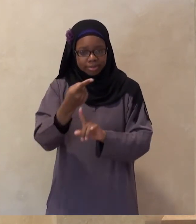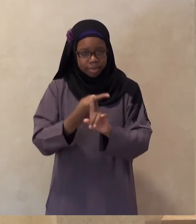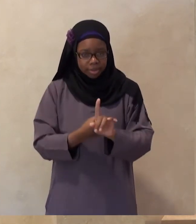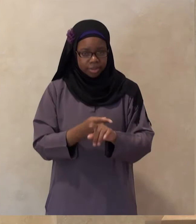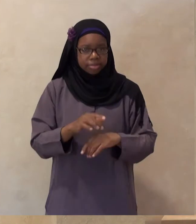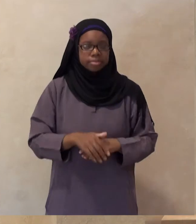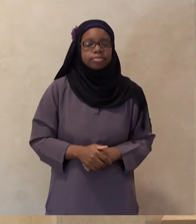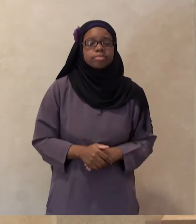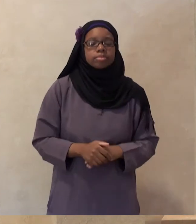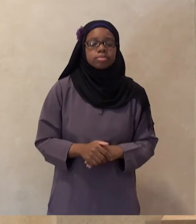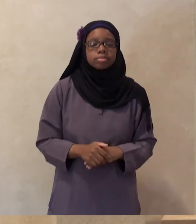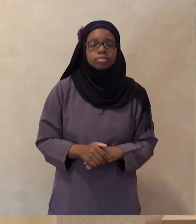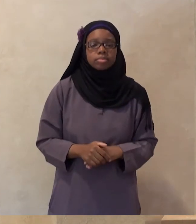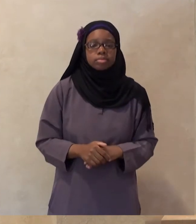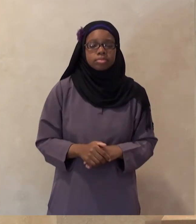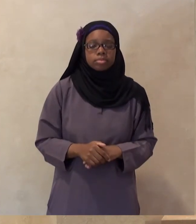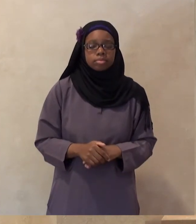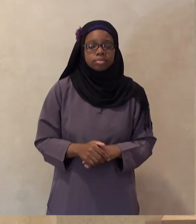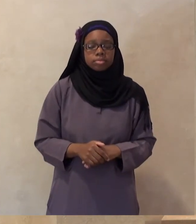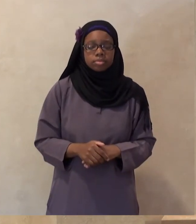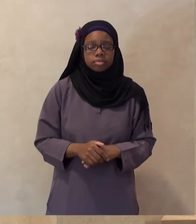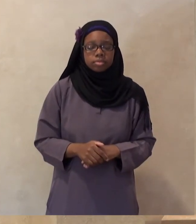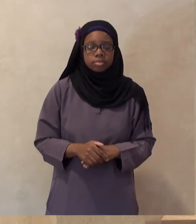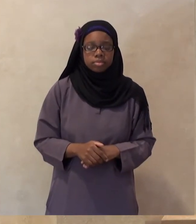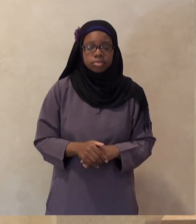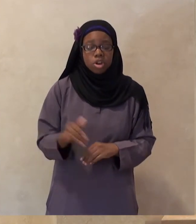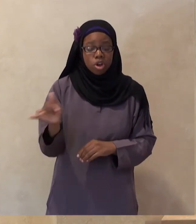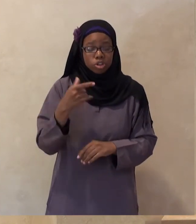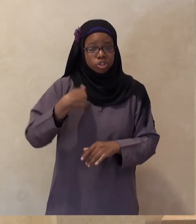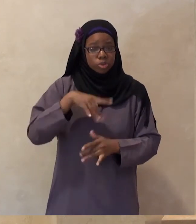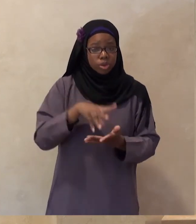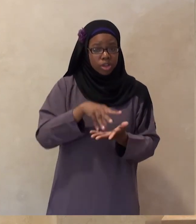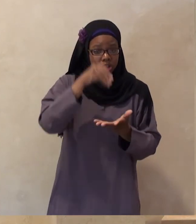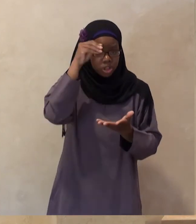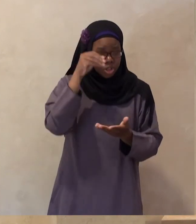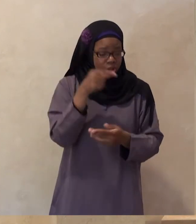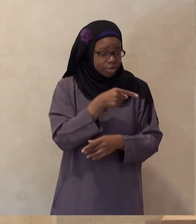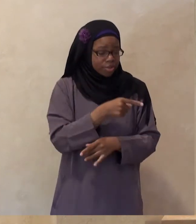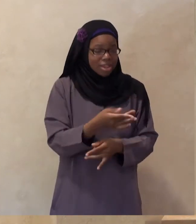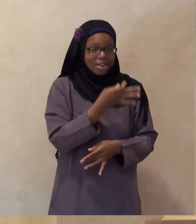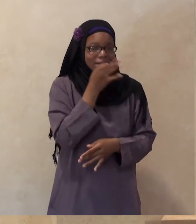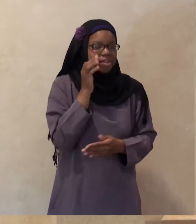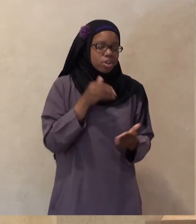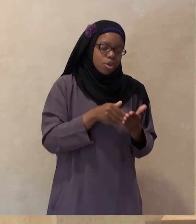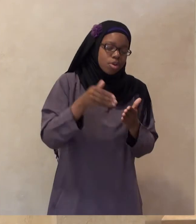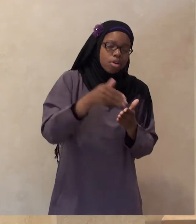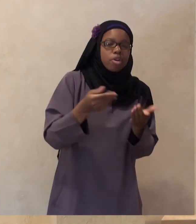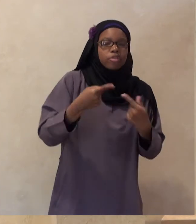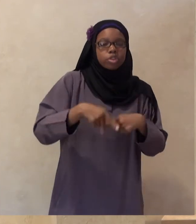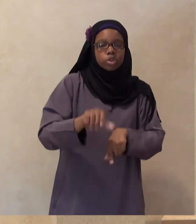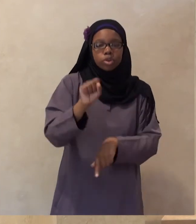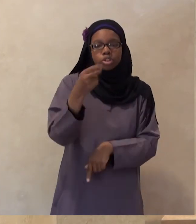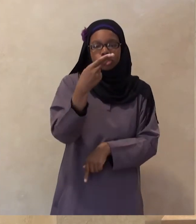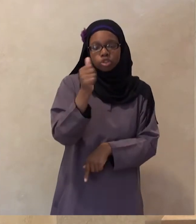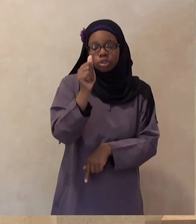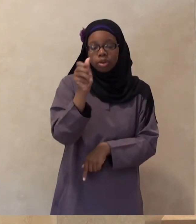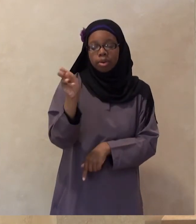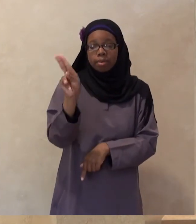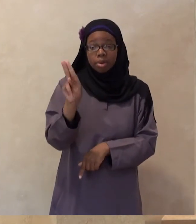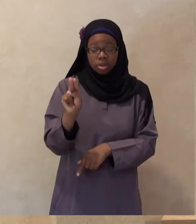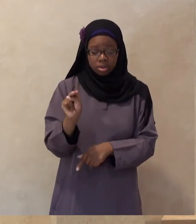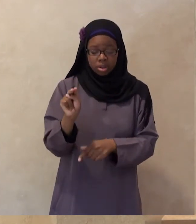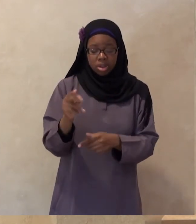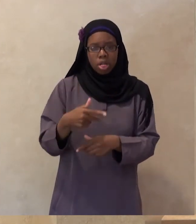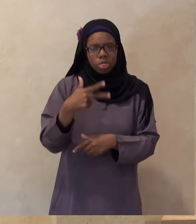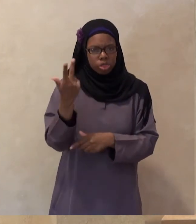ahadith is that Muhammad Rasulullah sallallahu alayhi wasallam used to fast frequently in the month of Sha'ban. And the third thing we come to know